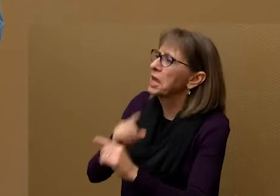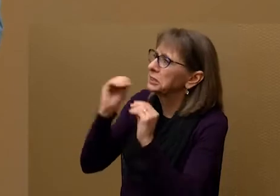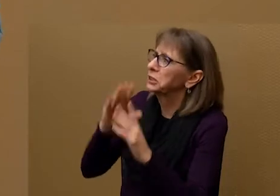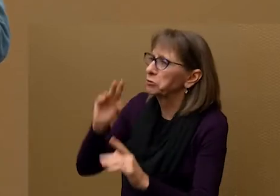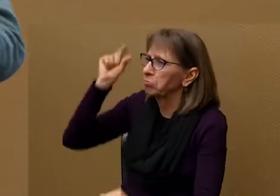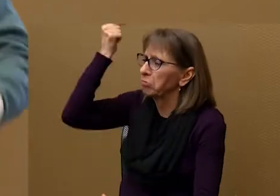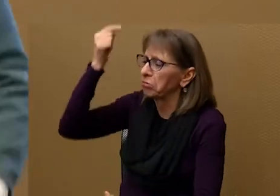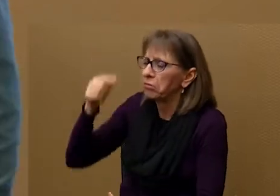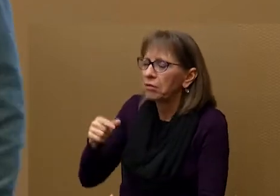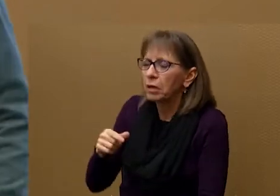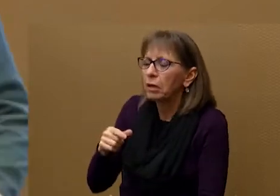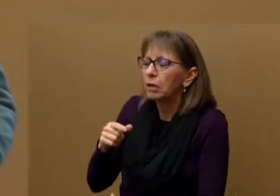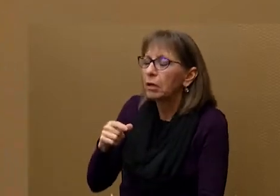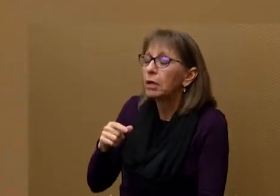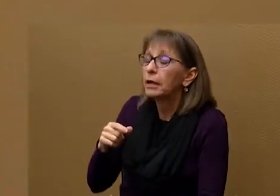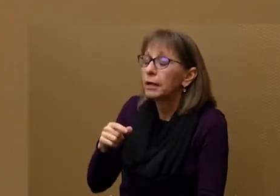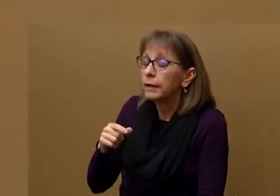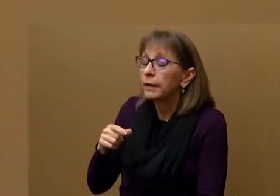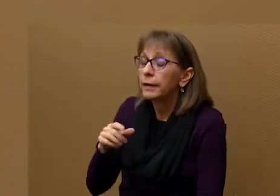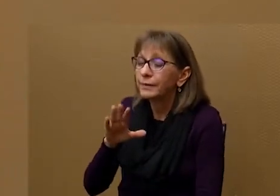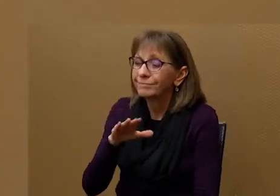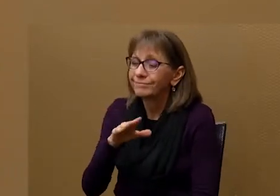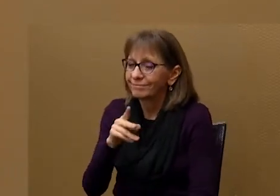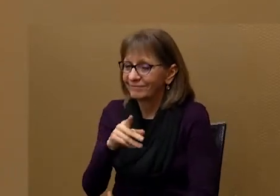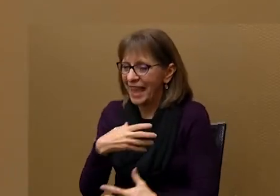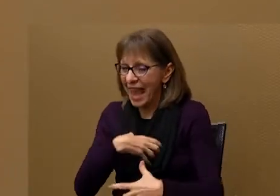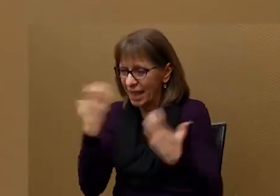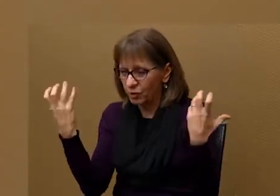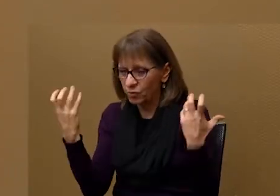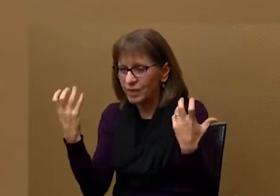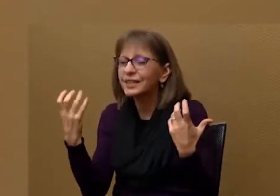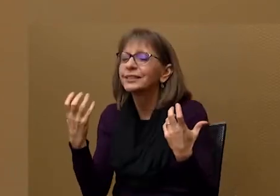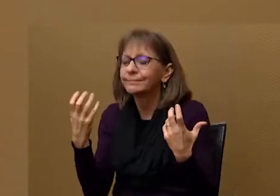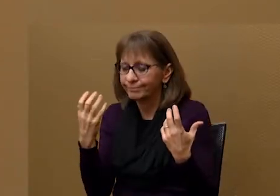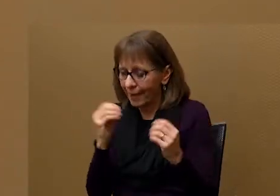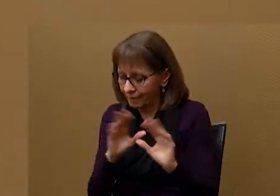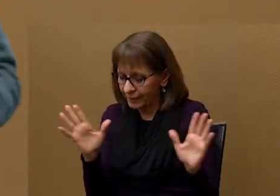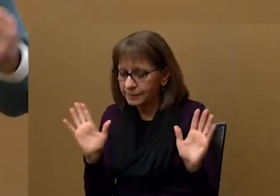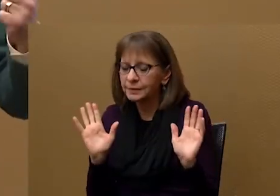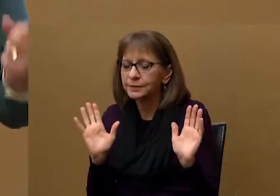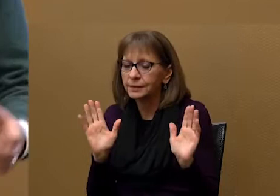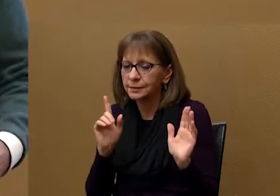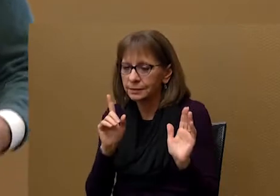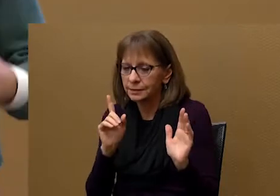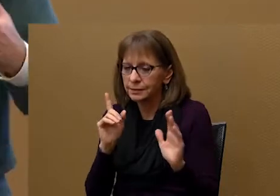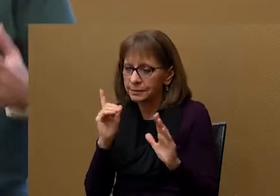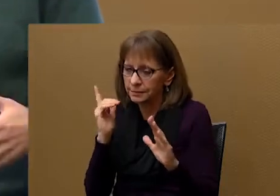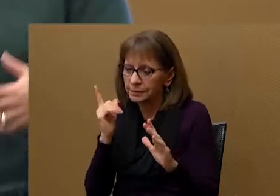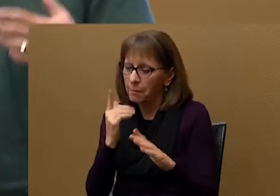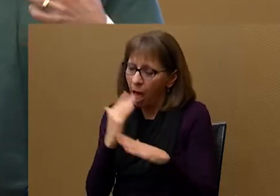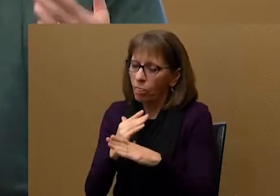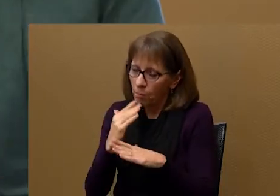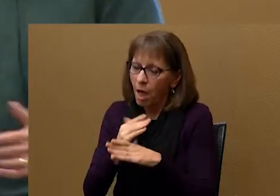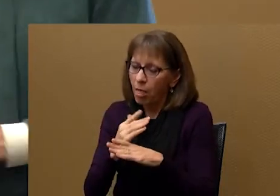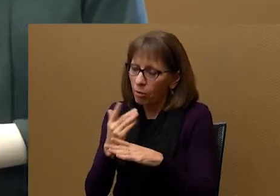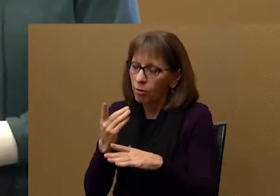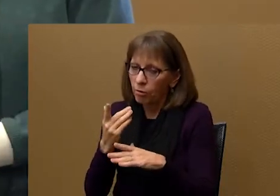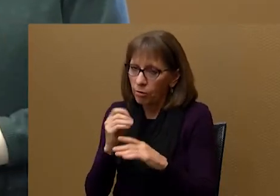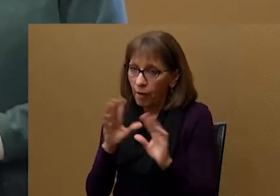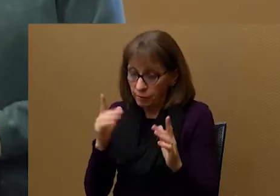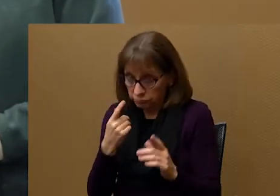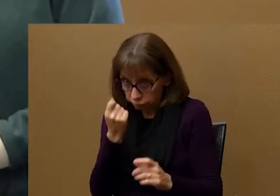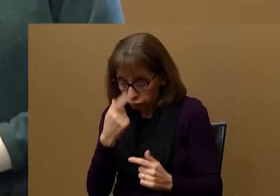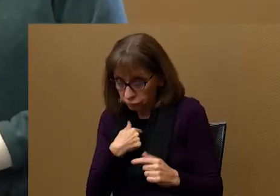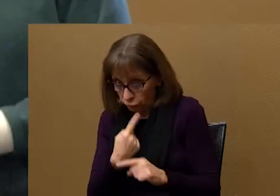here. What do you think? It's not fair, it's not right, teacher's a jerk, it's all no, okay. So you're angry, you're annoyed, you feel it's really